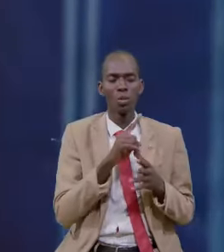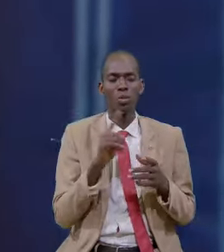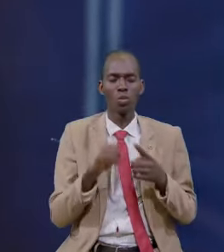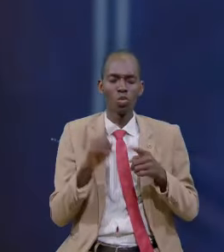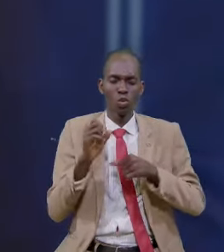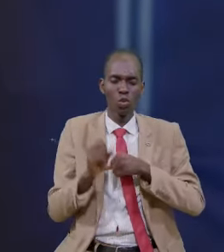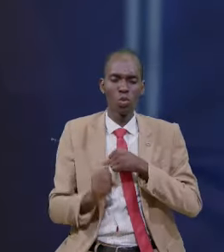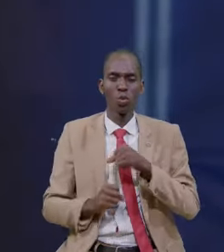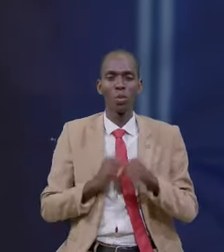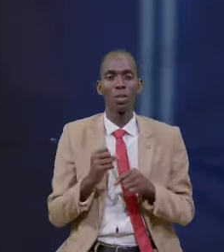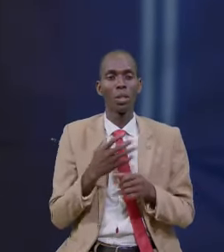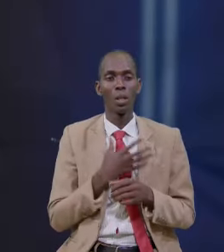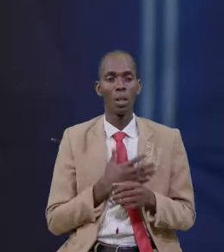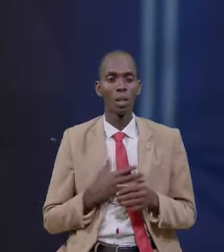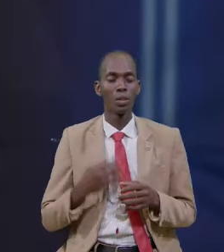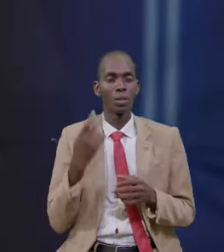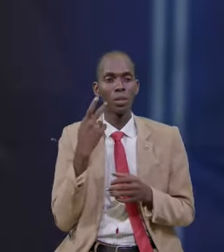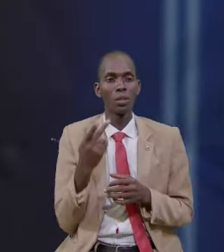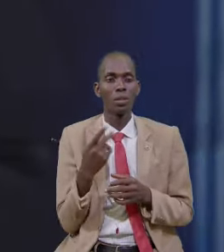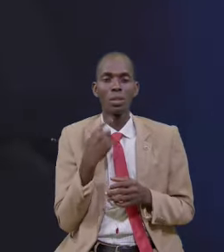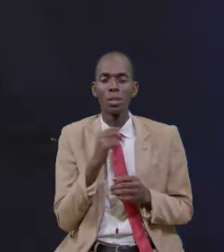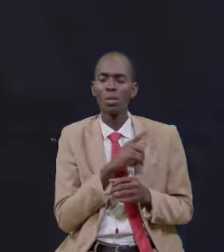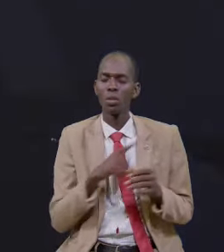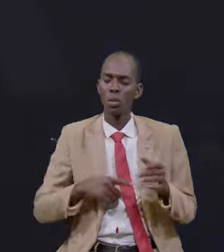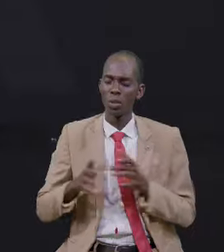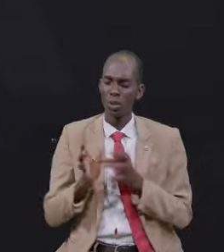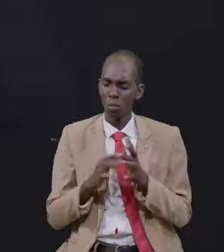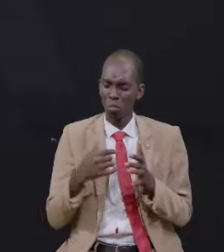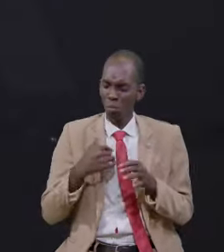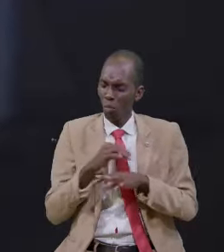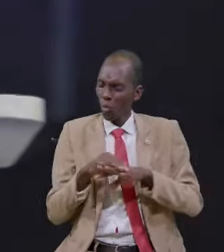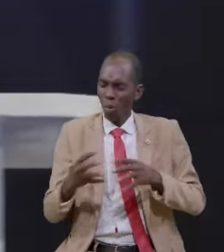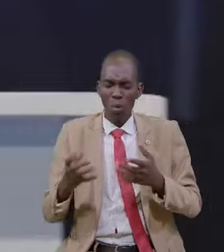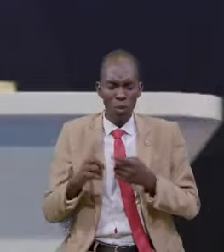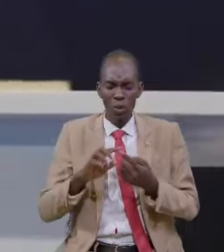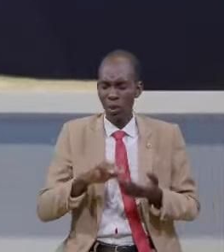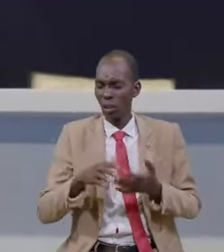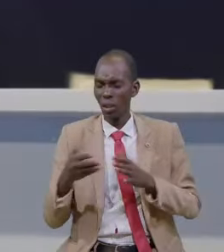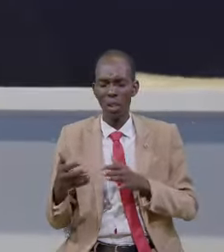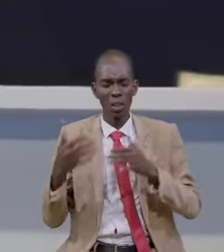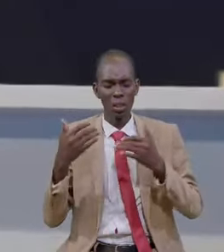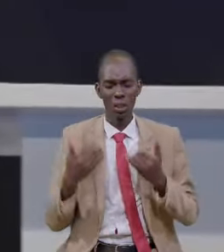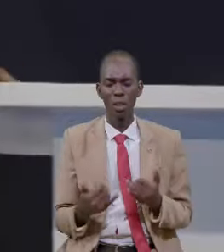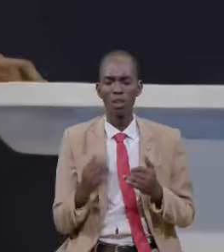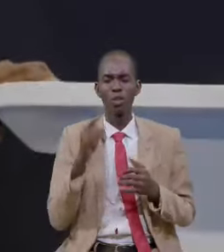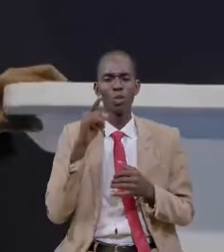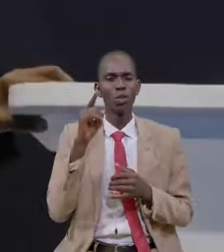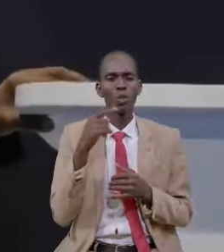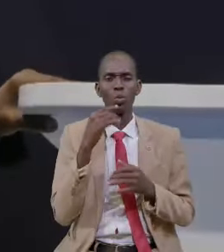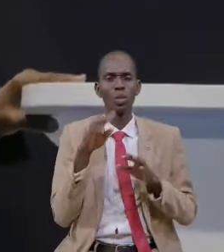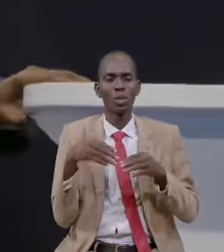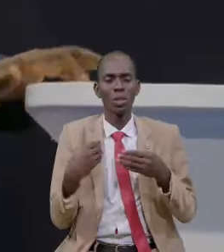say, Jesus, I don't want to die now. I want to do that. And Jesus, who gave that vision, who gave that dream,